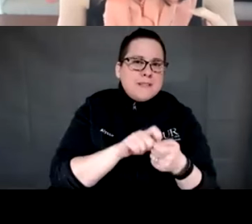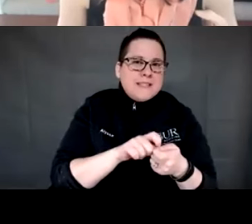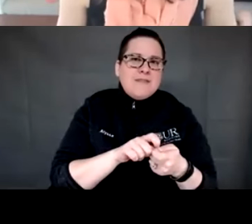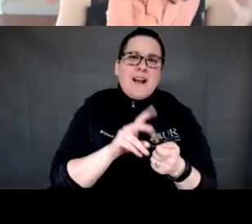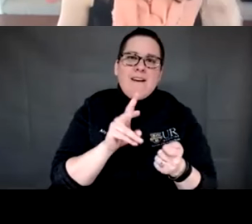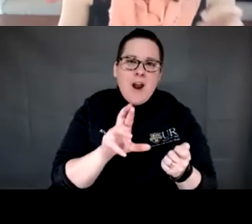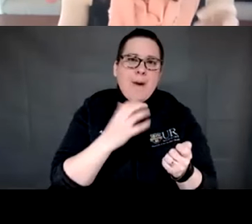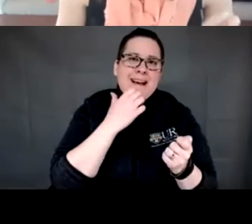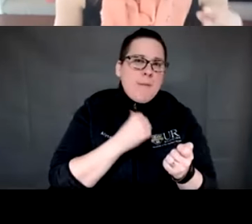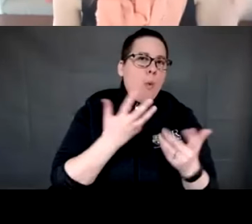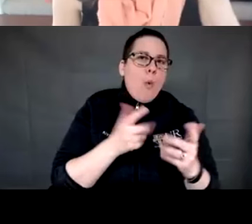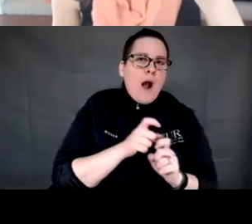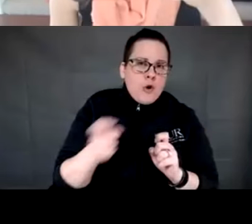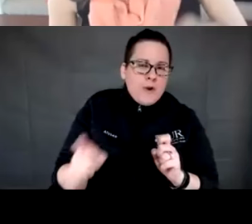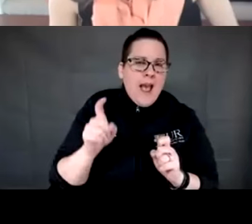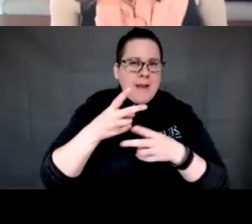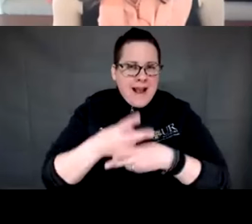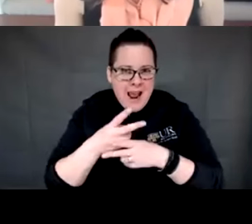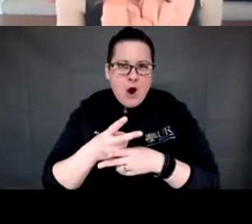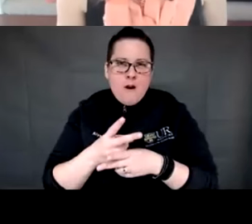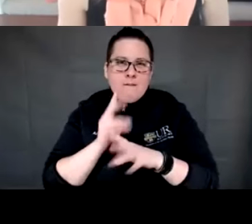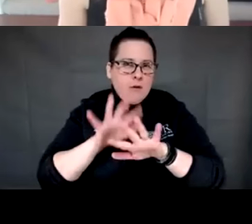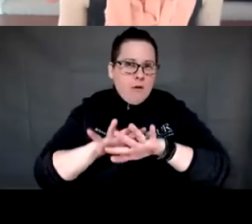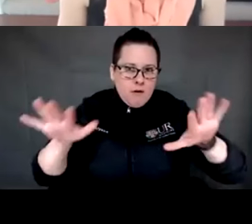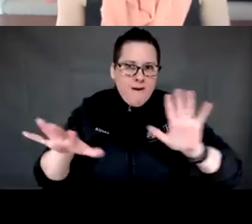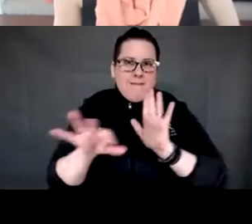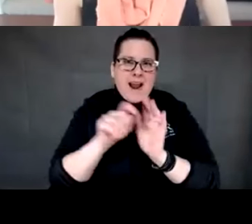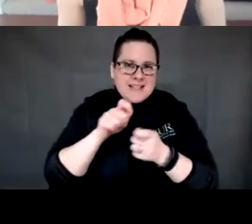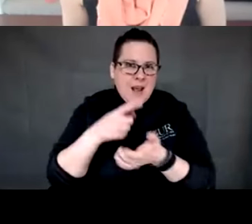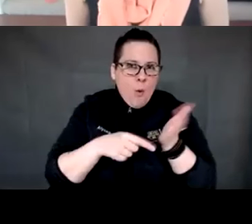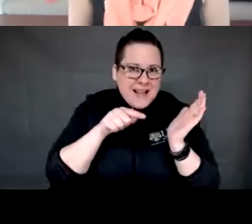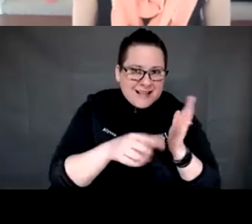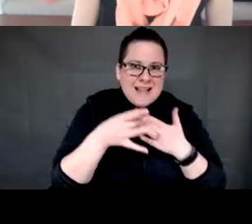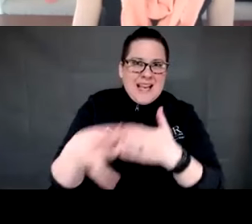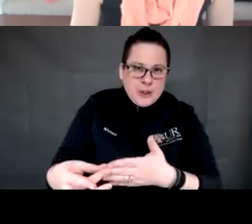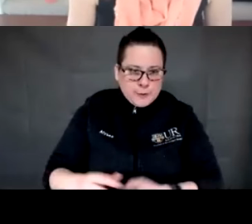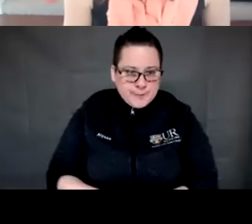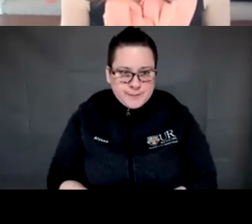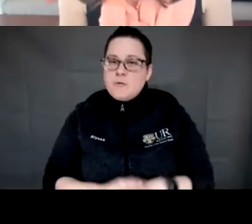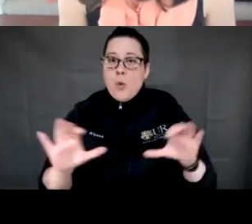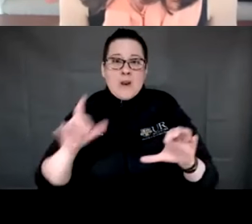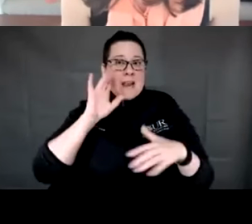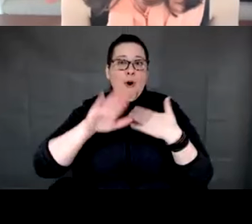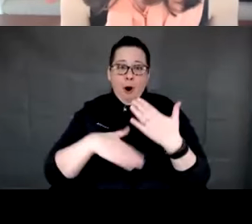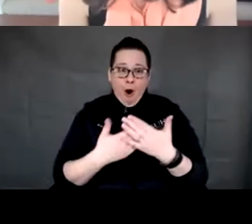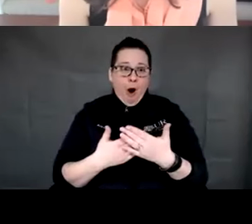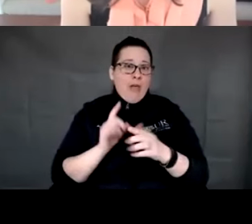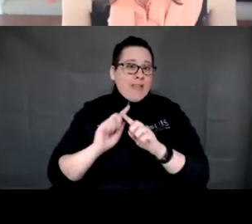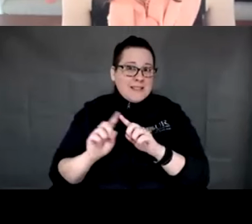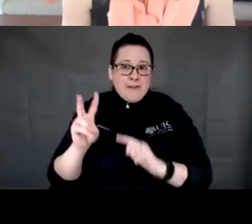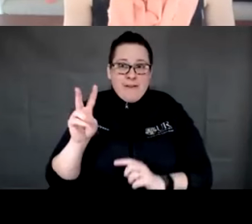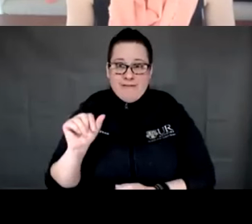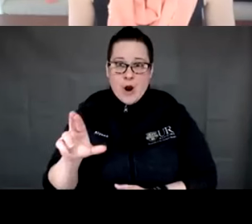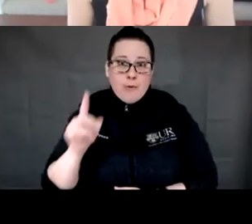care about, you have to really be careful to kind of pinpoint its contribution directly. So we did this for all of the variables